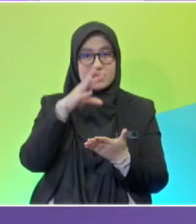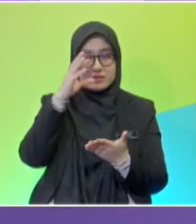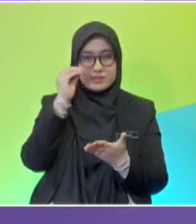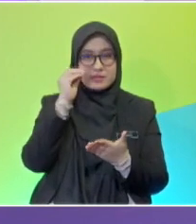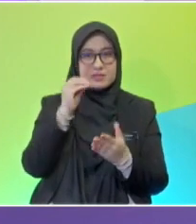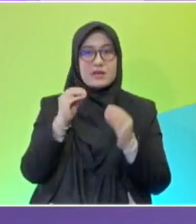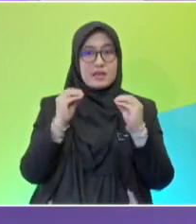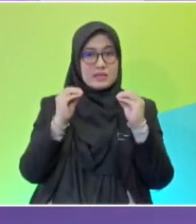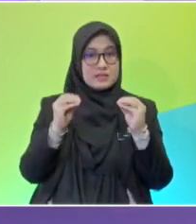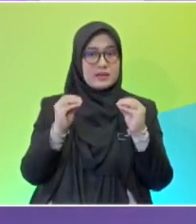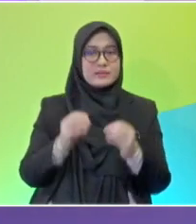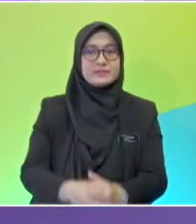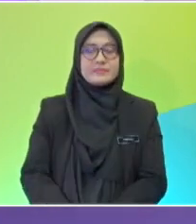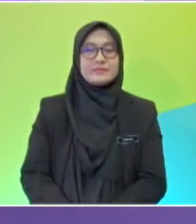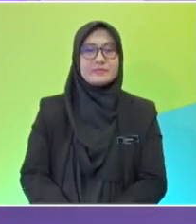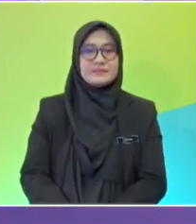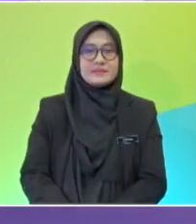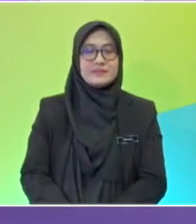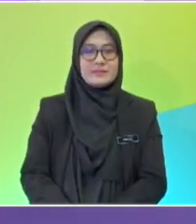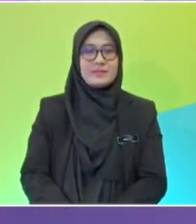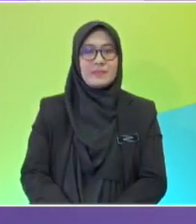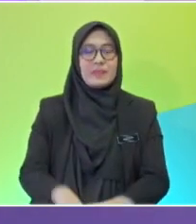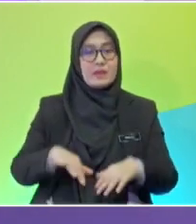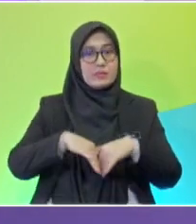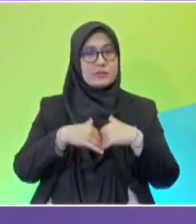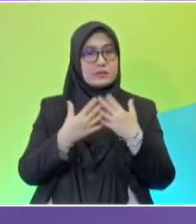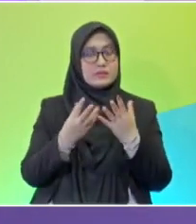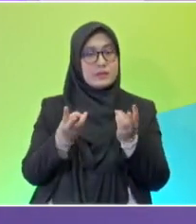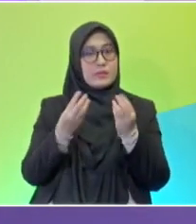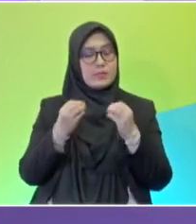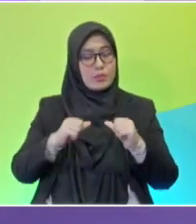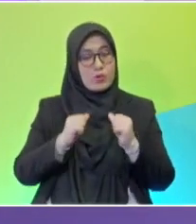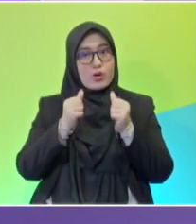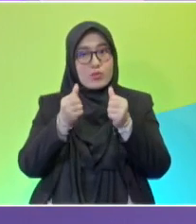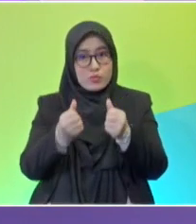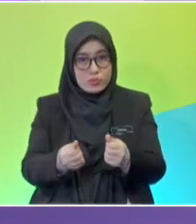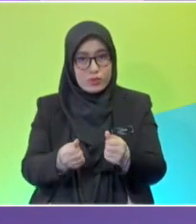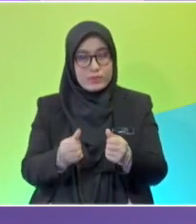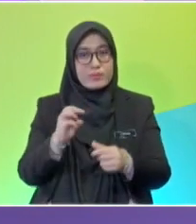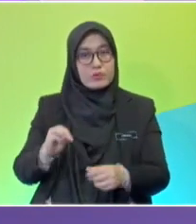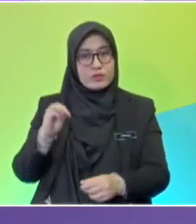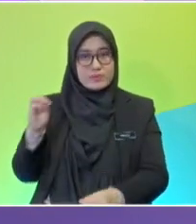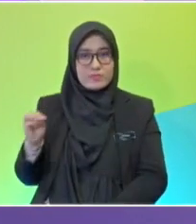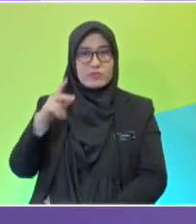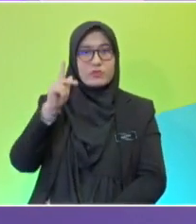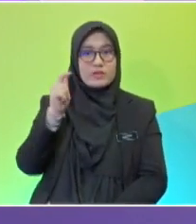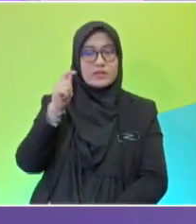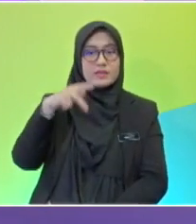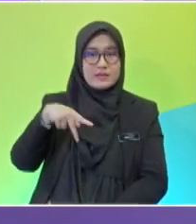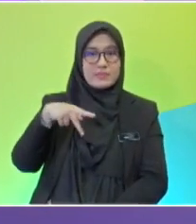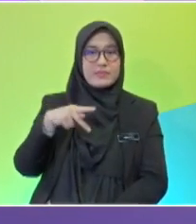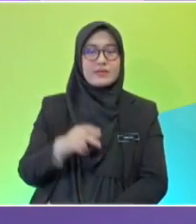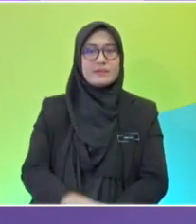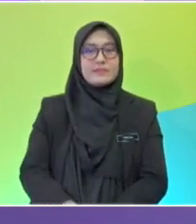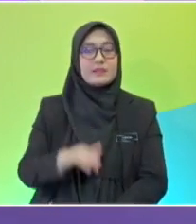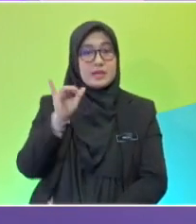success criteria in that particular lesson, how are you going to award your pupils the TP that they deserve or they